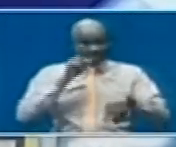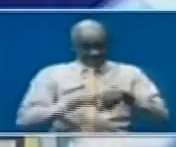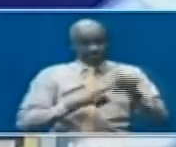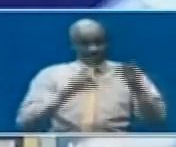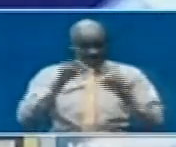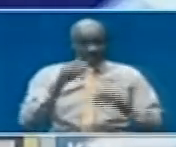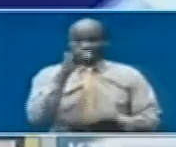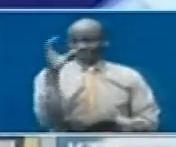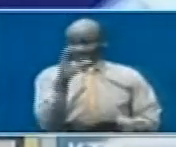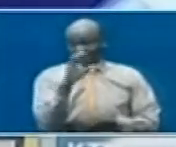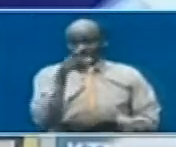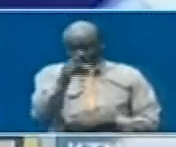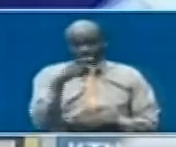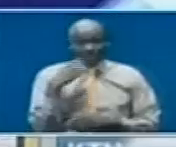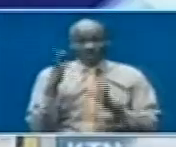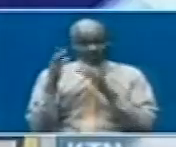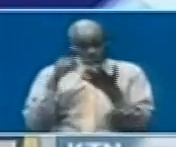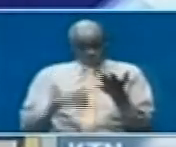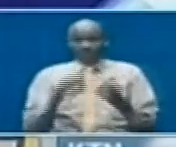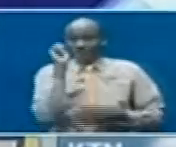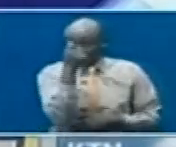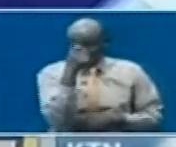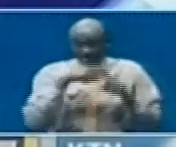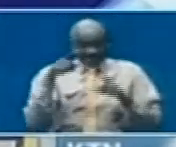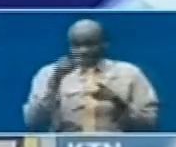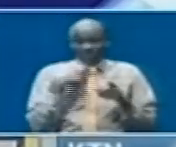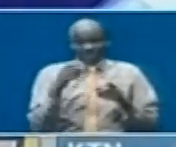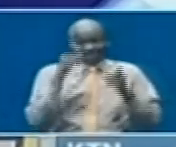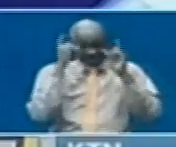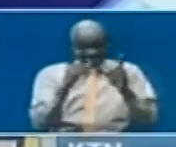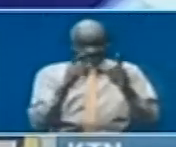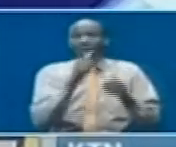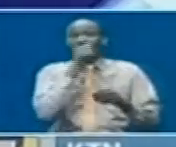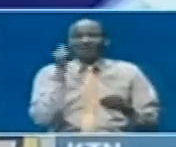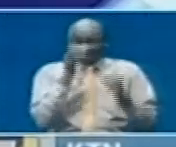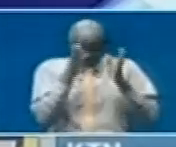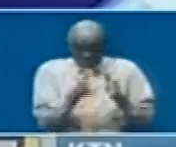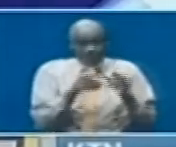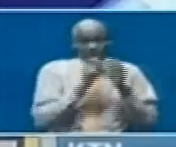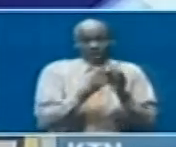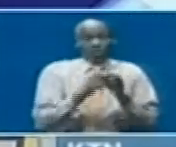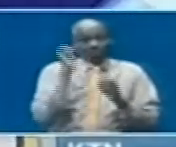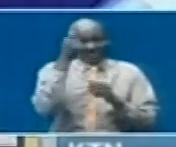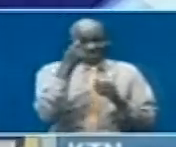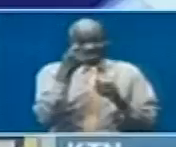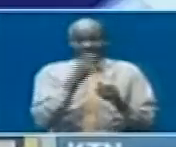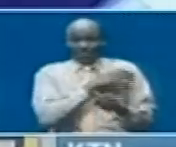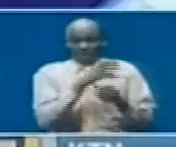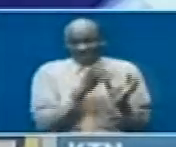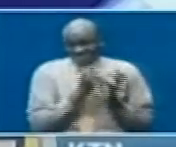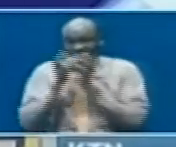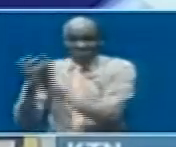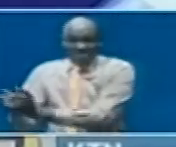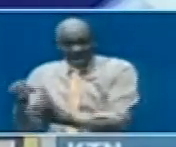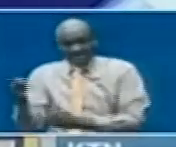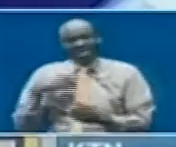when he was traveling to The Hague, he was expected to travel as the president, but now he has traveled as a private citizen. So what has the reception been